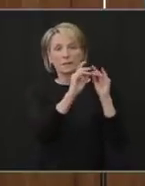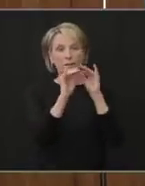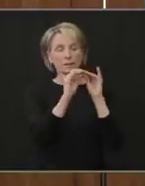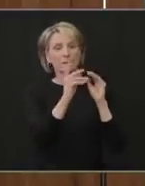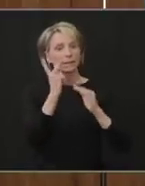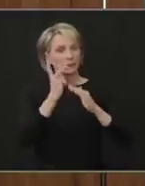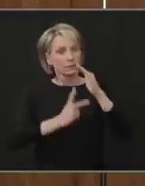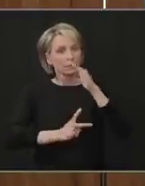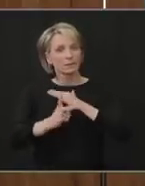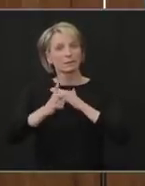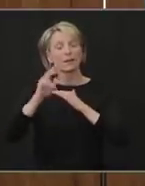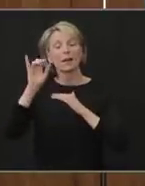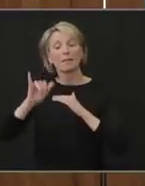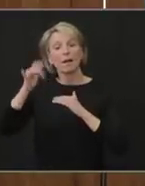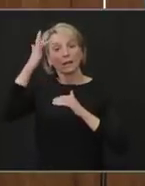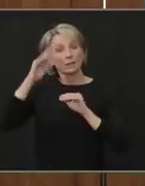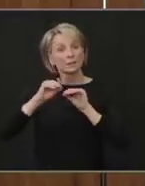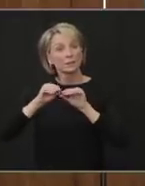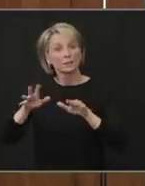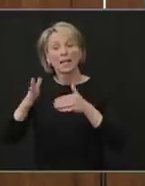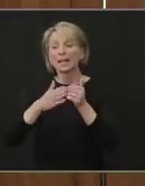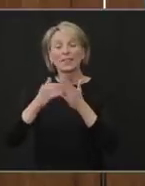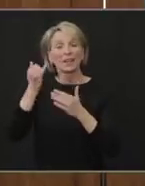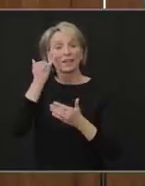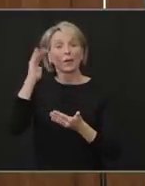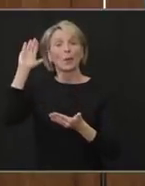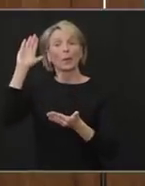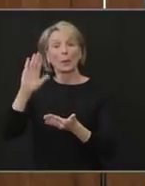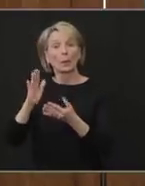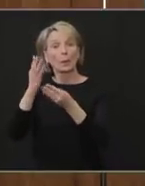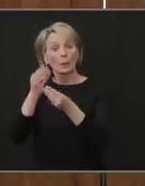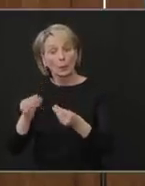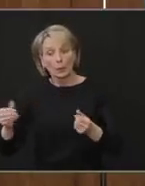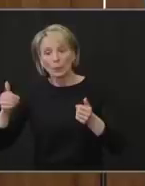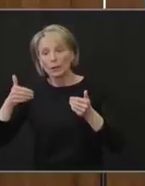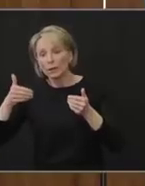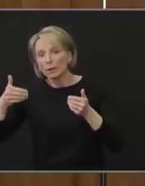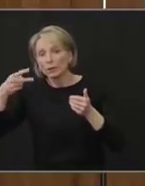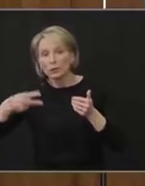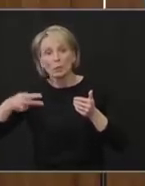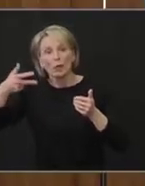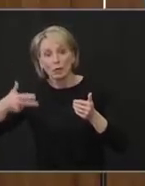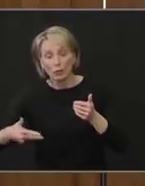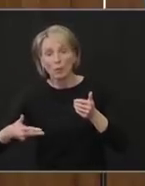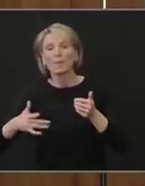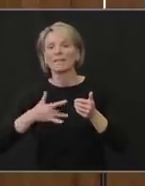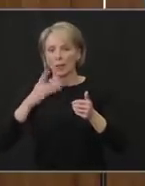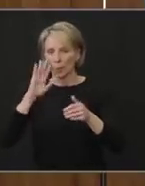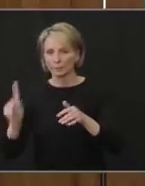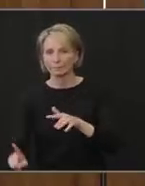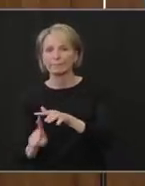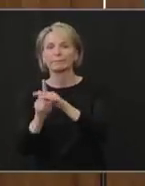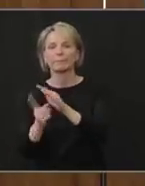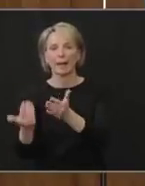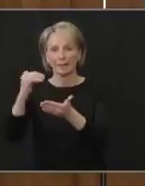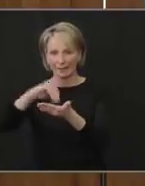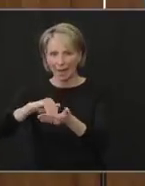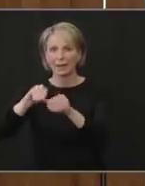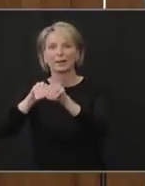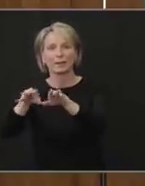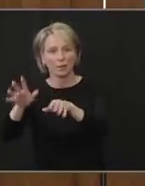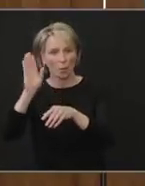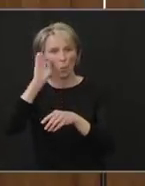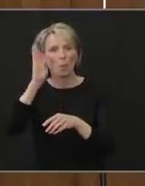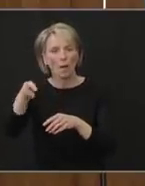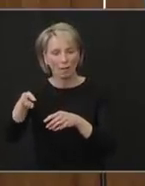epidemic may resurface even if we conquer it in the next few months. It is going to be with us for a while, and certainly the economic consequences will